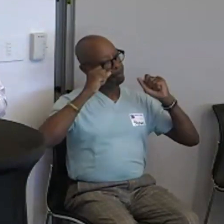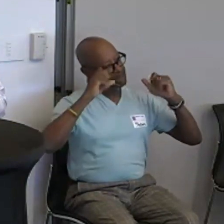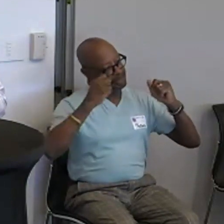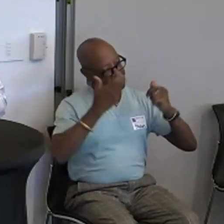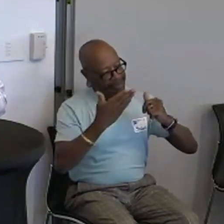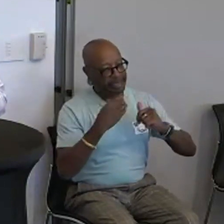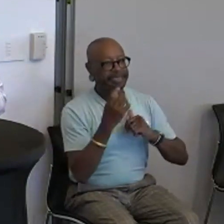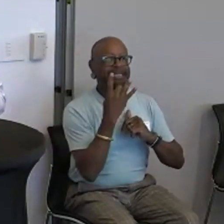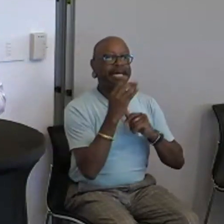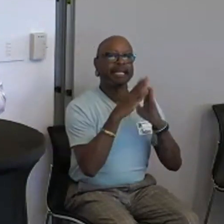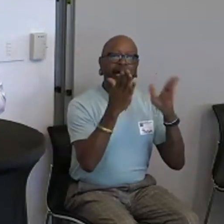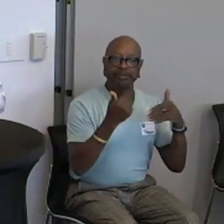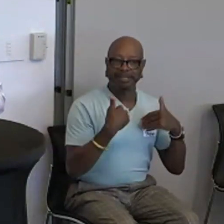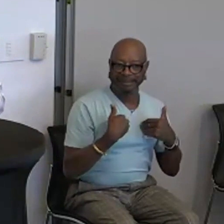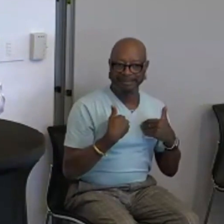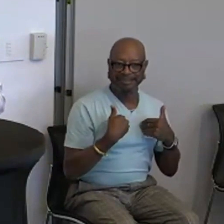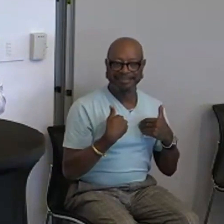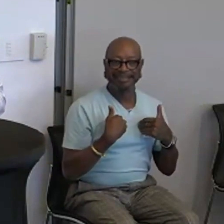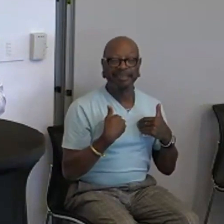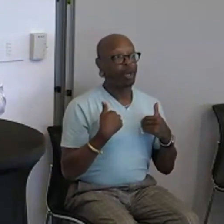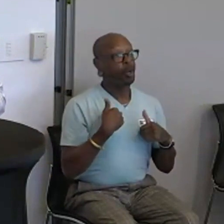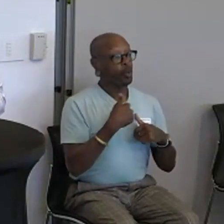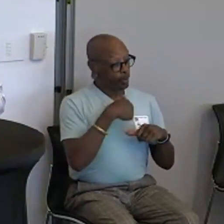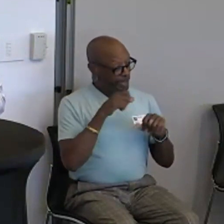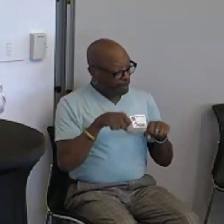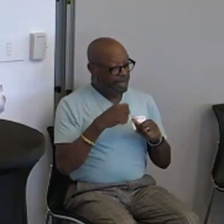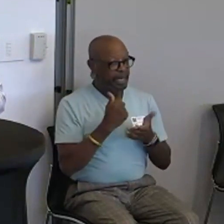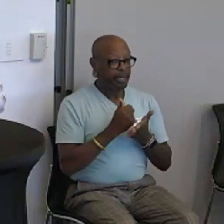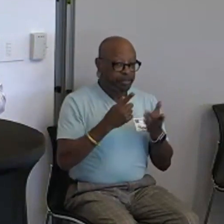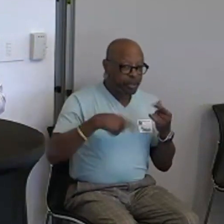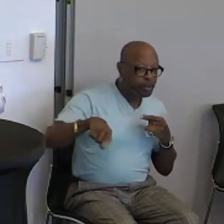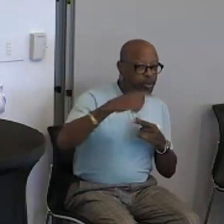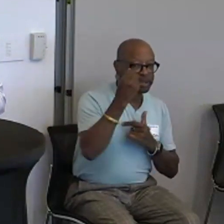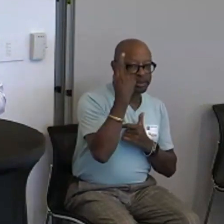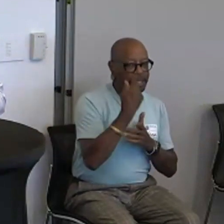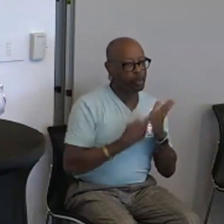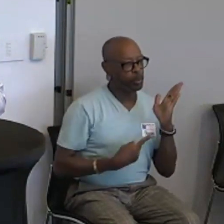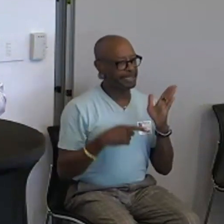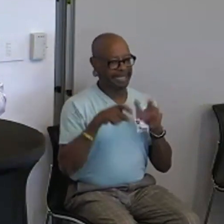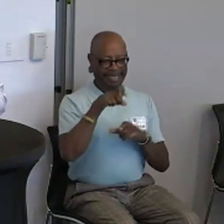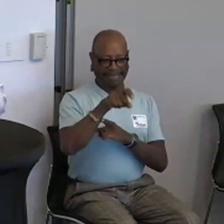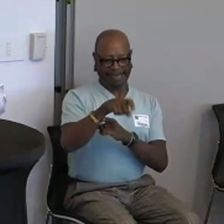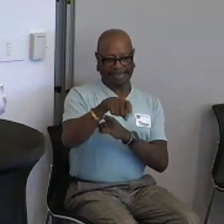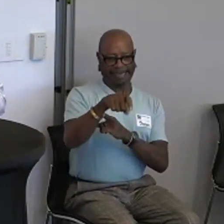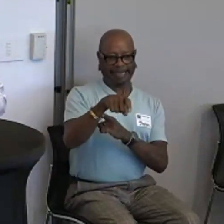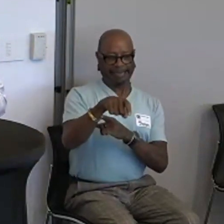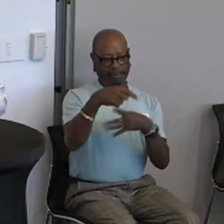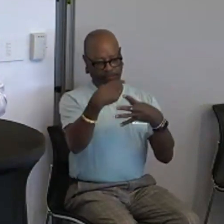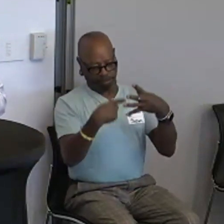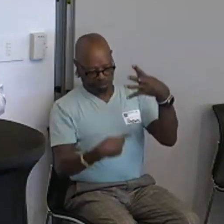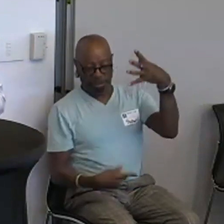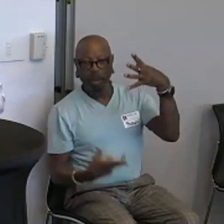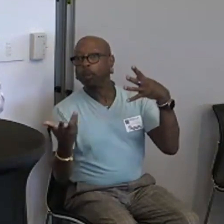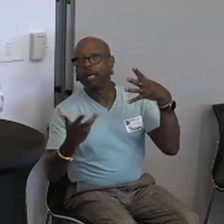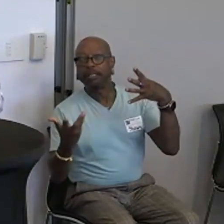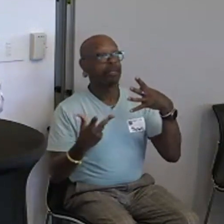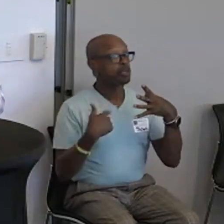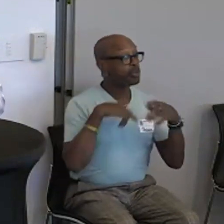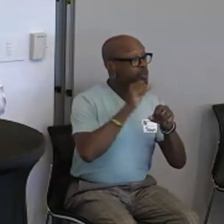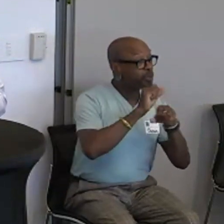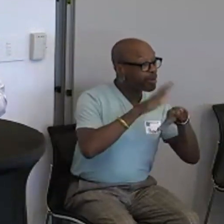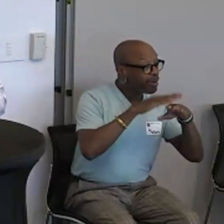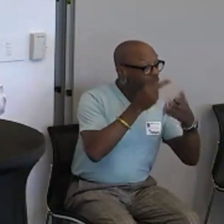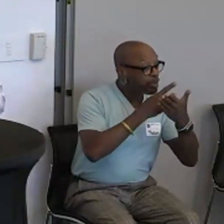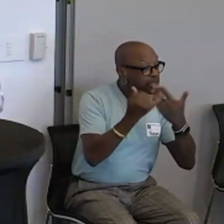LightHouse has. And we can help you understand what needs there are. If you want to work on a project, let us